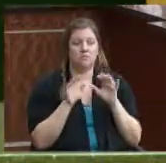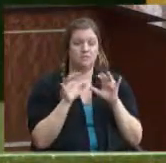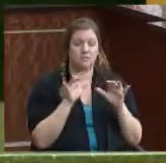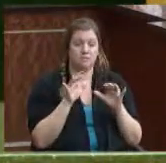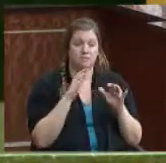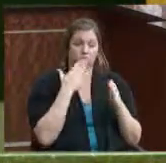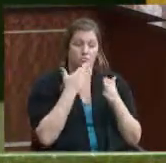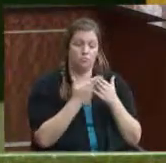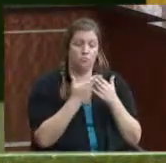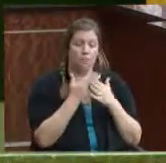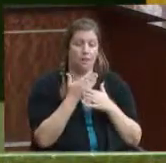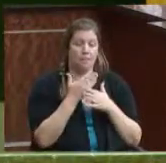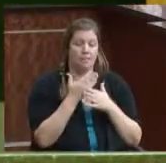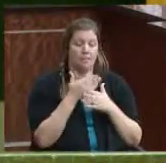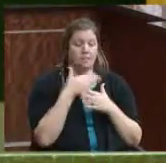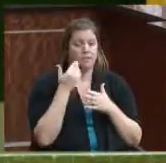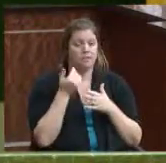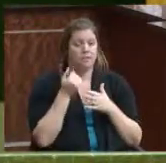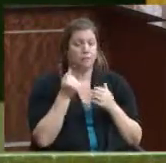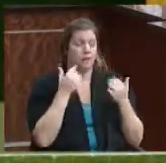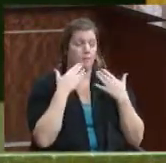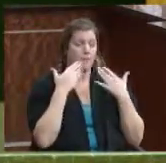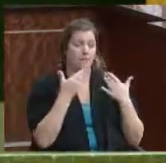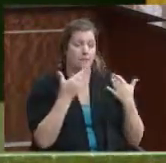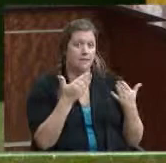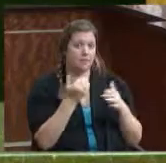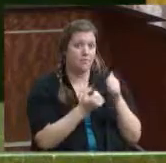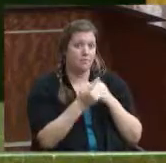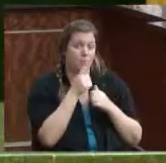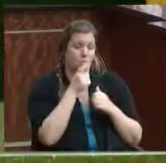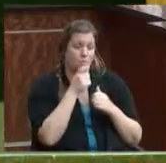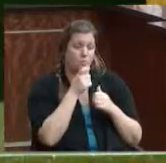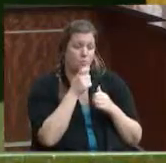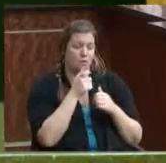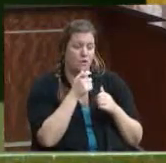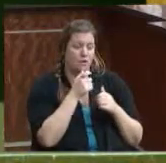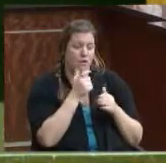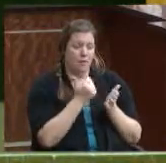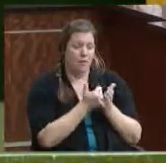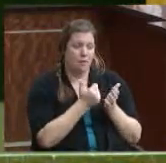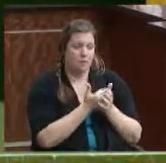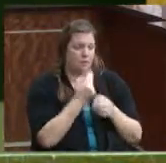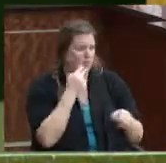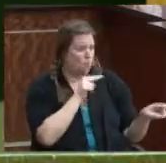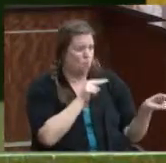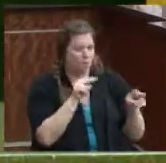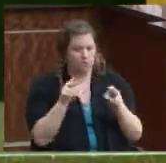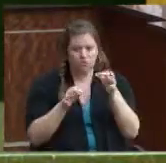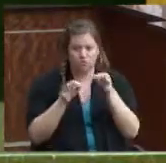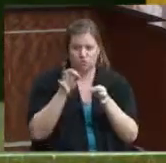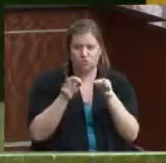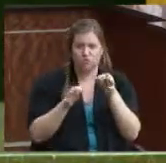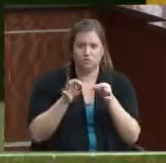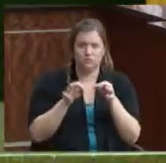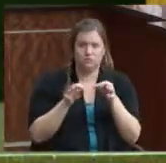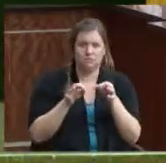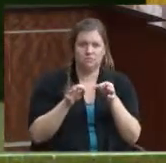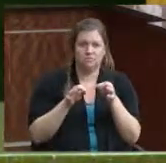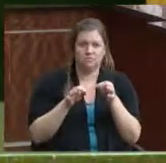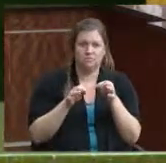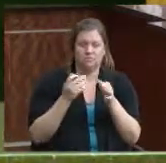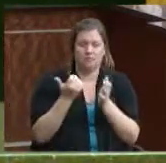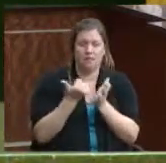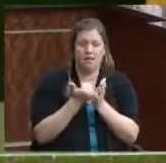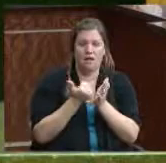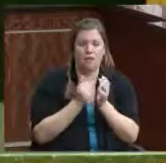happen there at McCullough Field again, and again, I think somebody just watching, I think the judges, as well as many of the citizens and dogs, had a